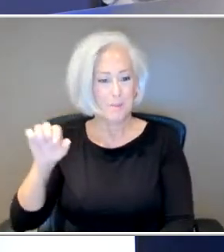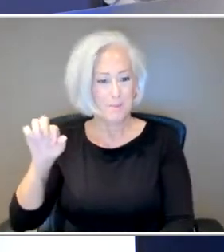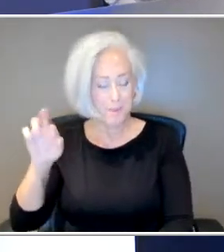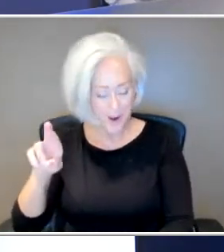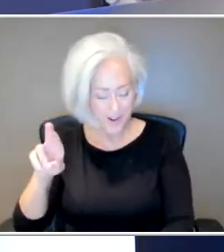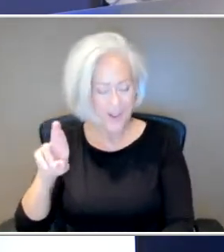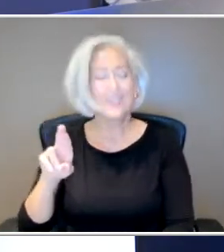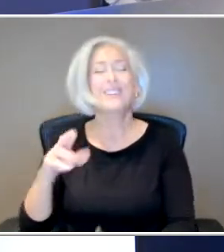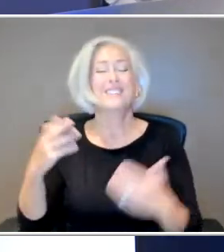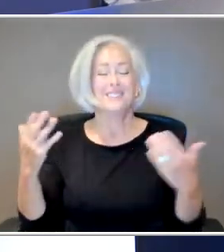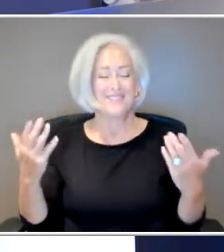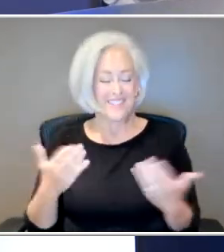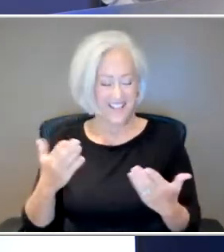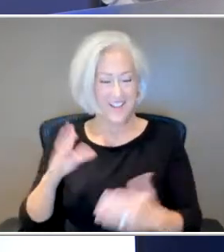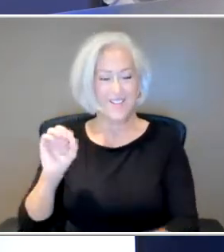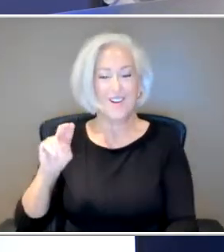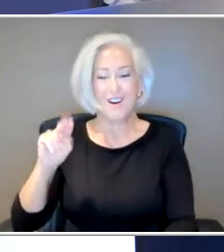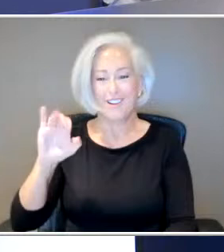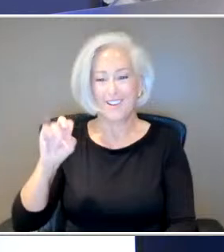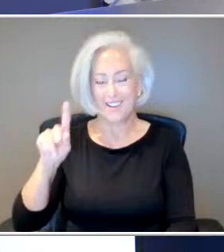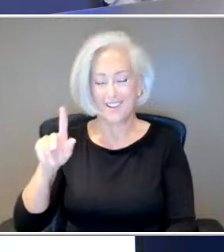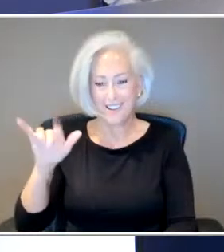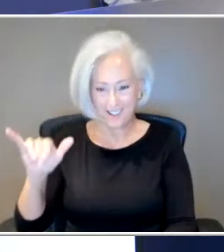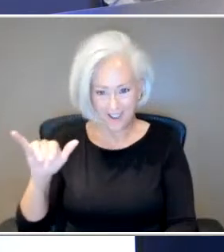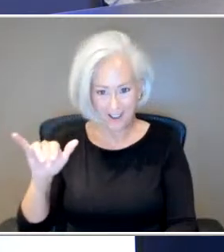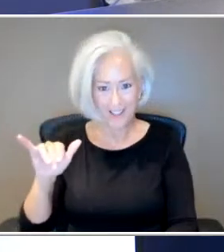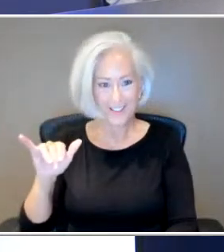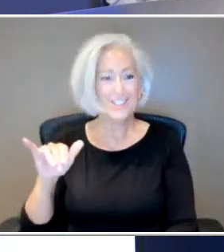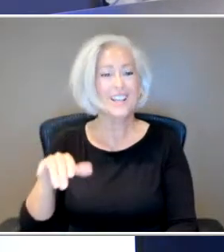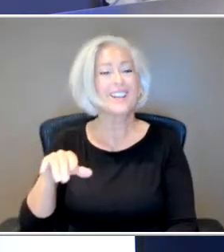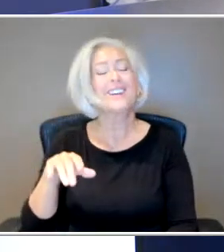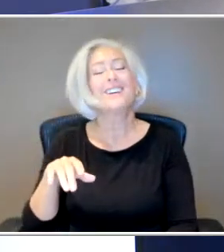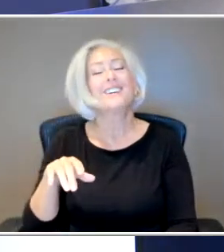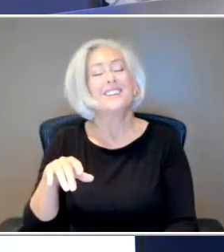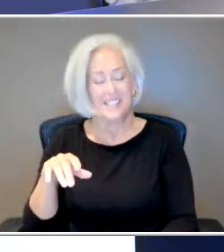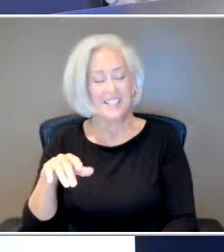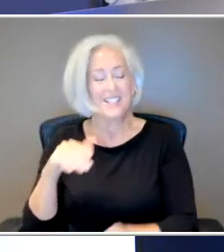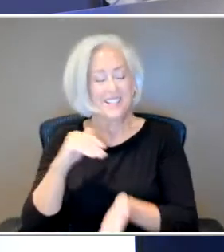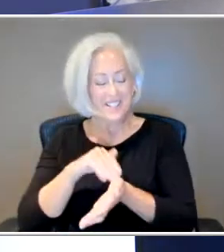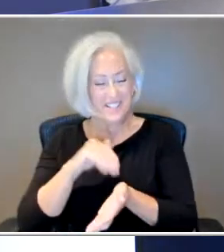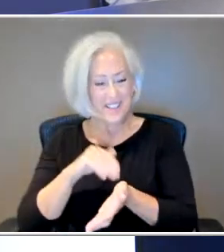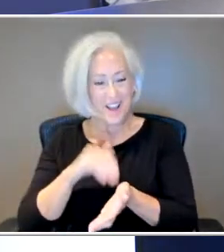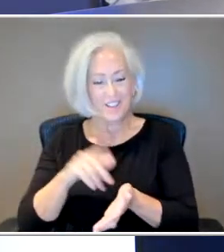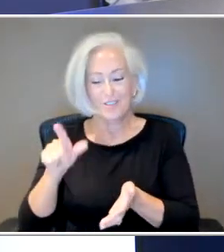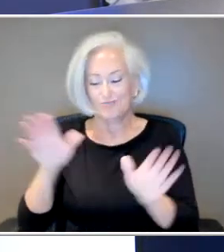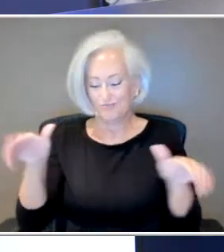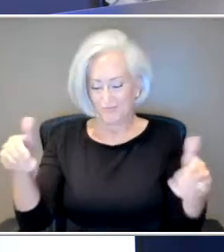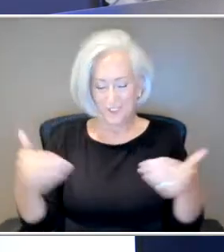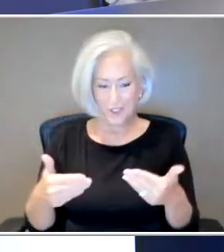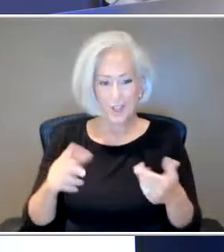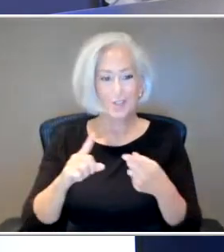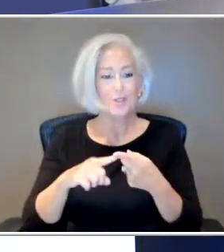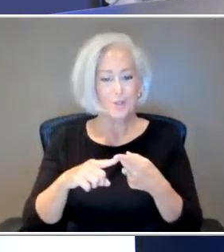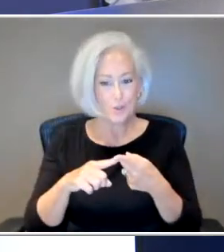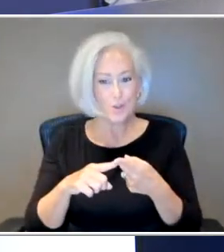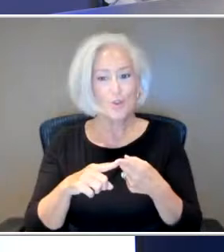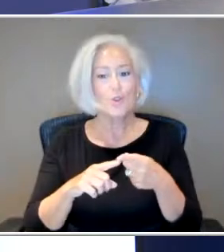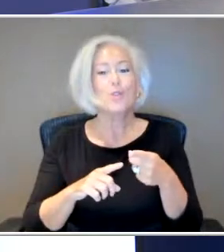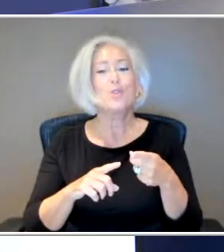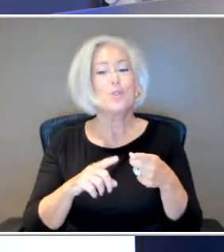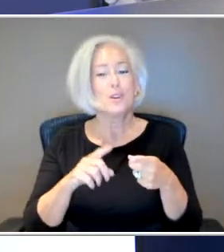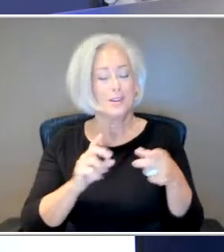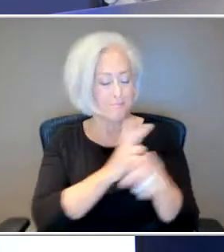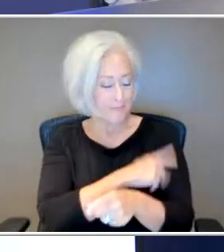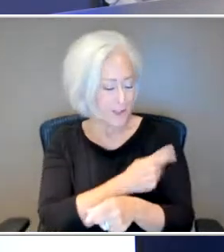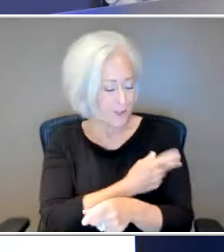about prostate cancer and educating everyone, and then introducing us to some great guests, by the way. You're a surgeon who deals exclusively with prostate